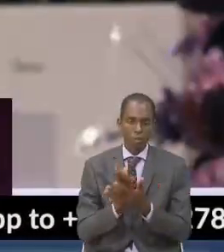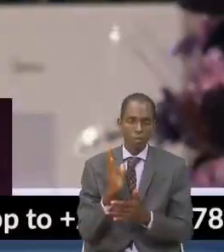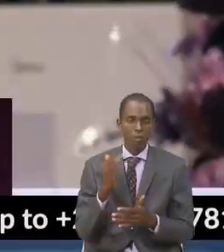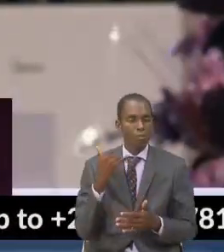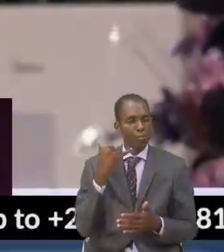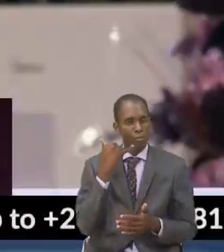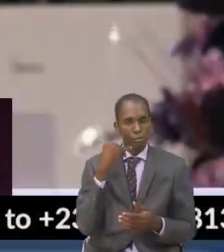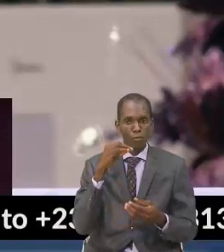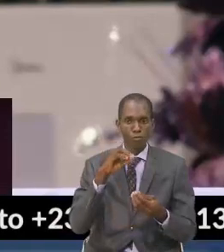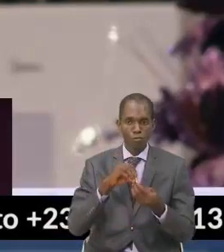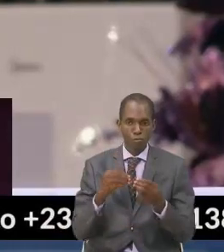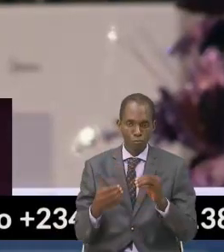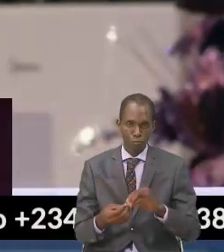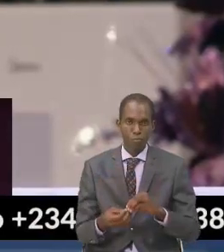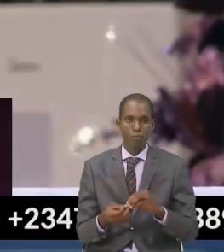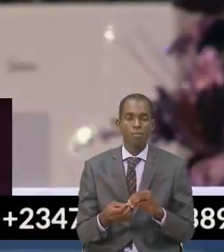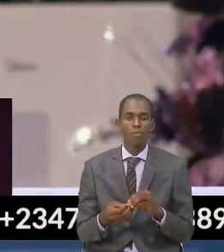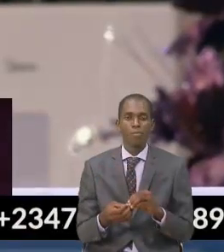phone numbers.